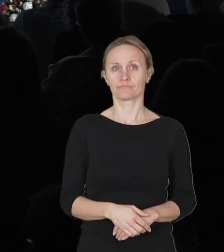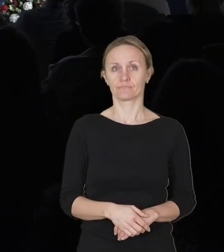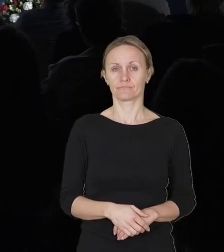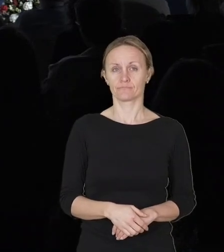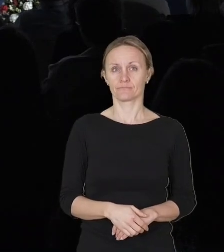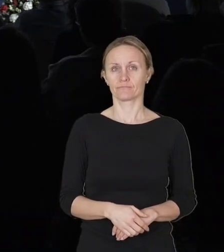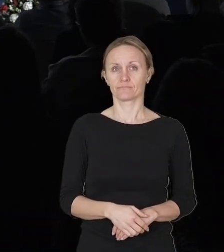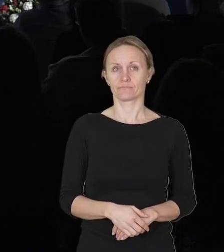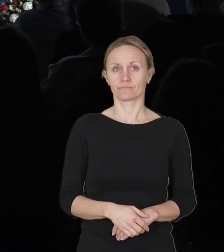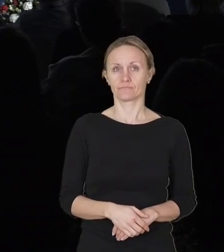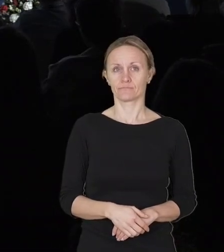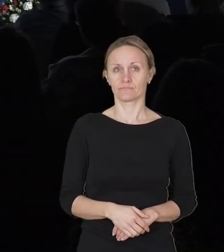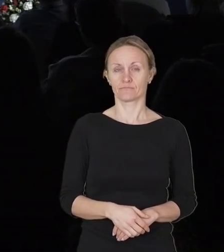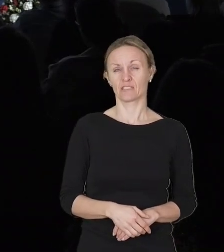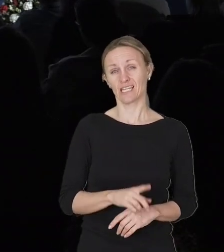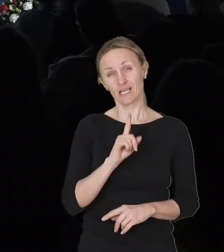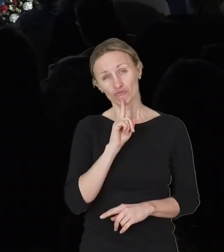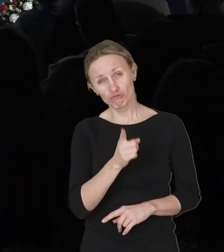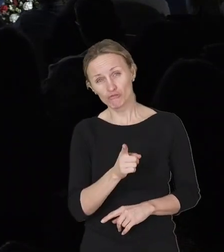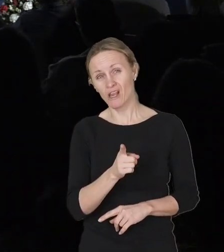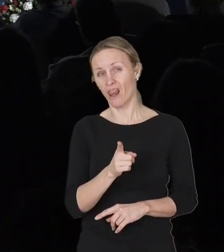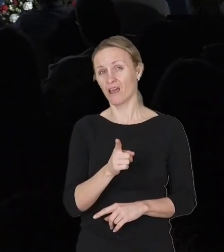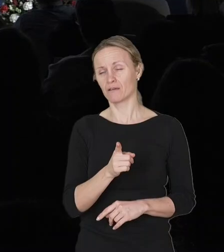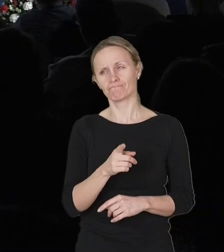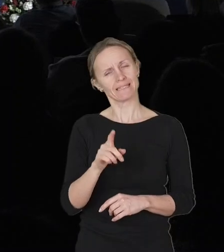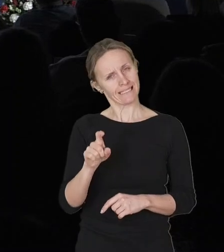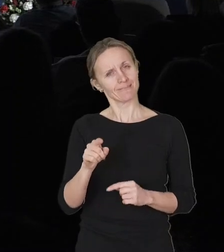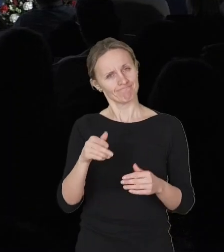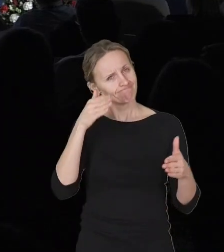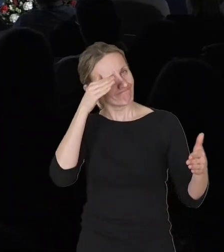tech. Here it will be more important also with